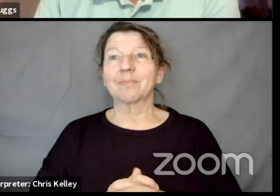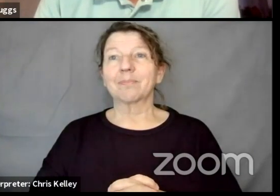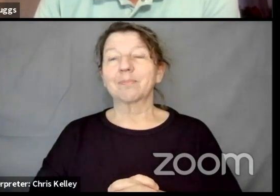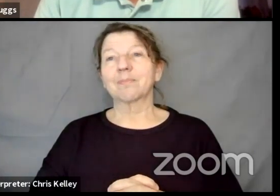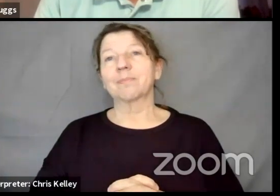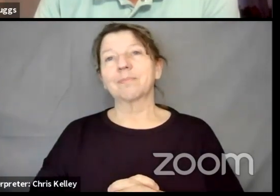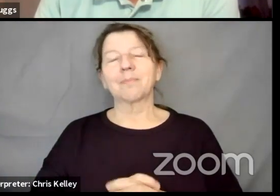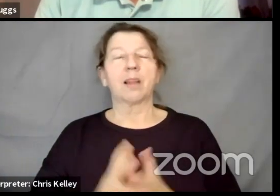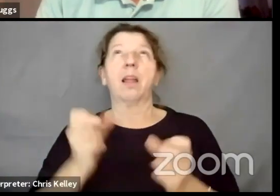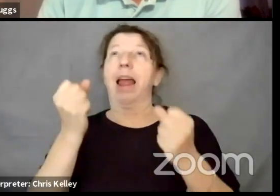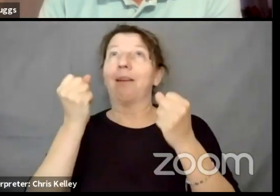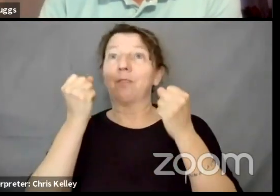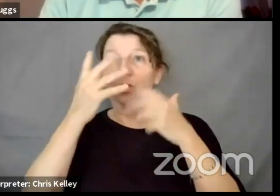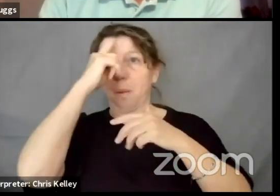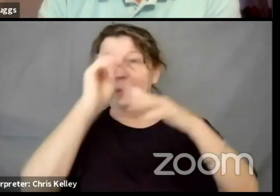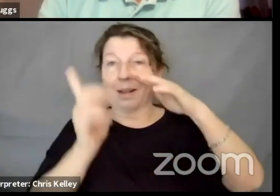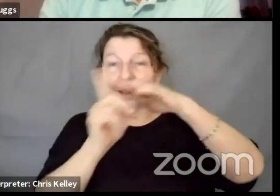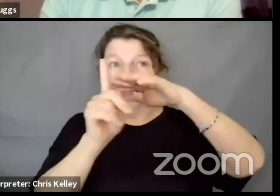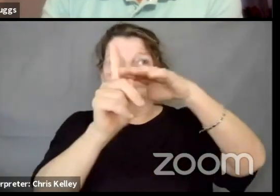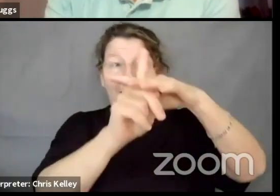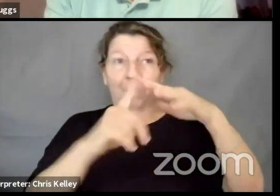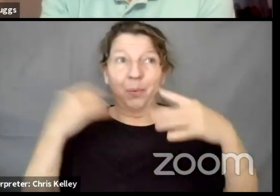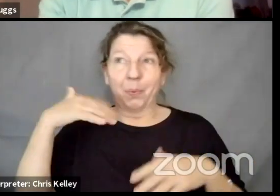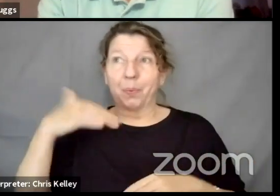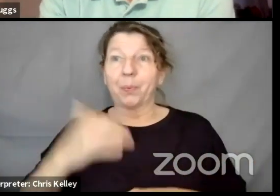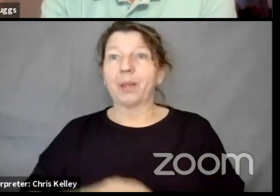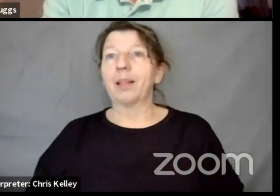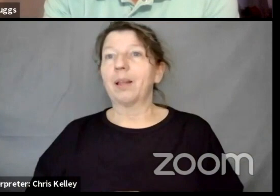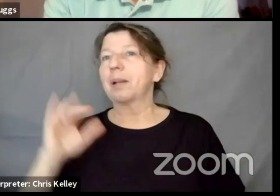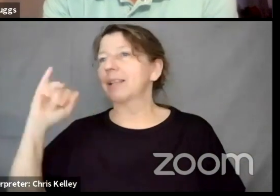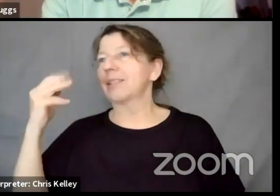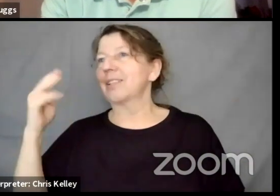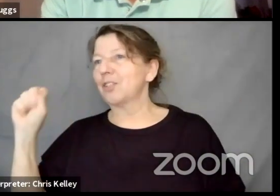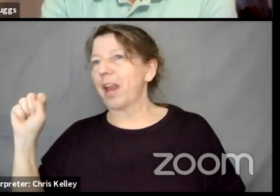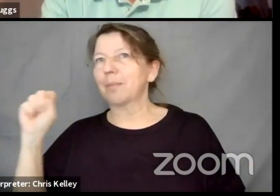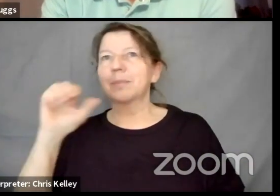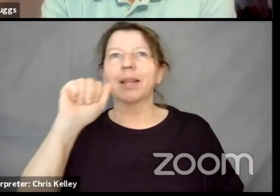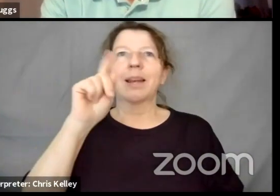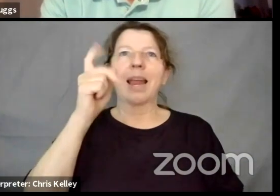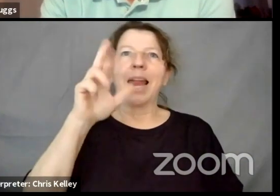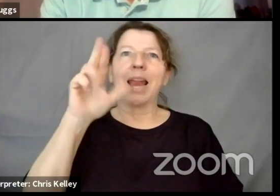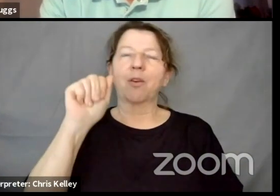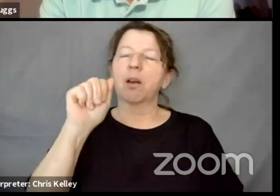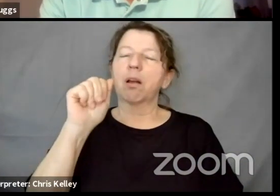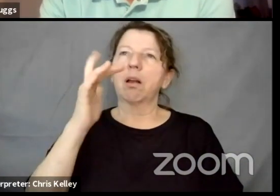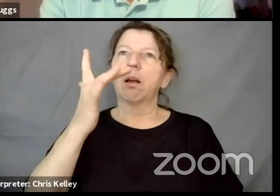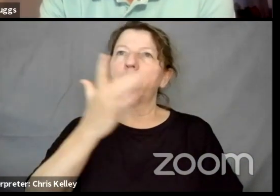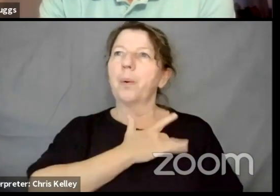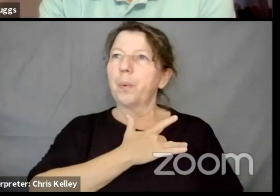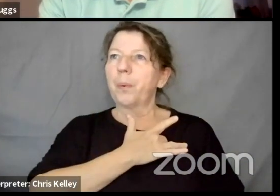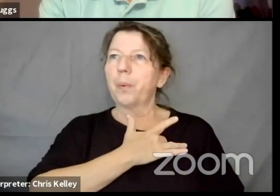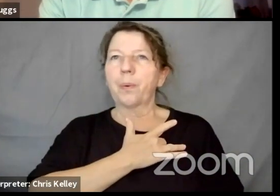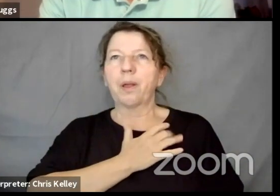I have so many thoughts, but I first just want to say to James and Andrea, just what touching and